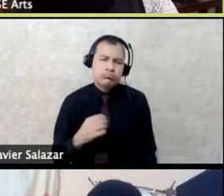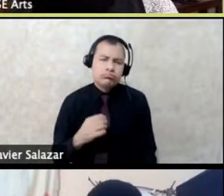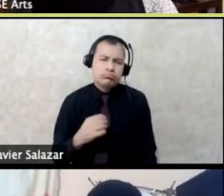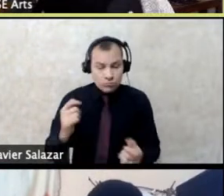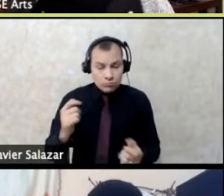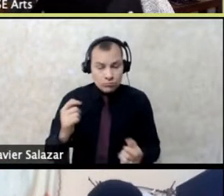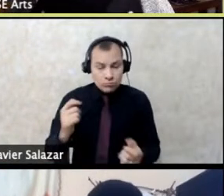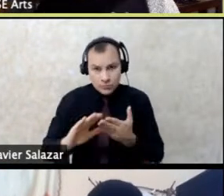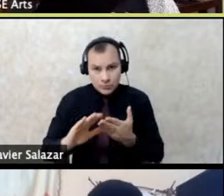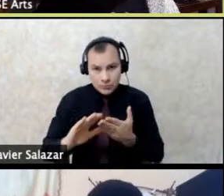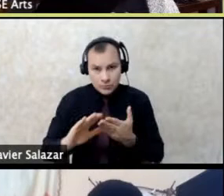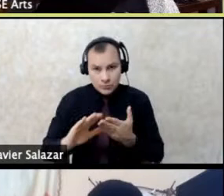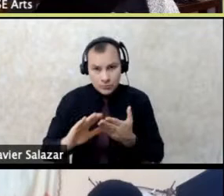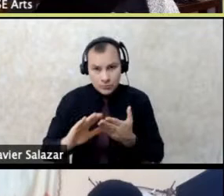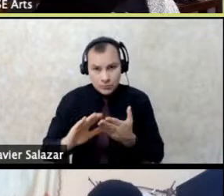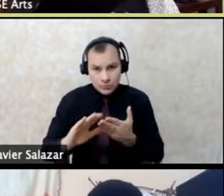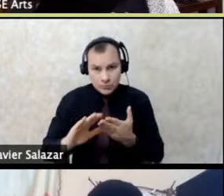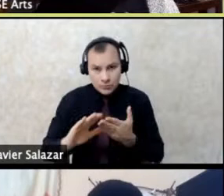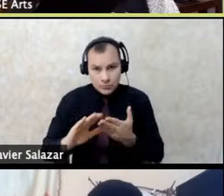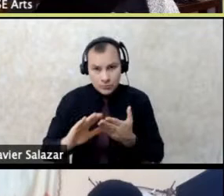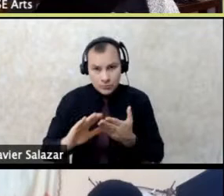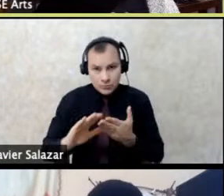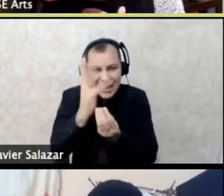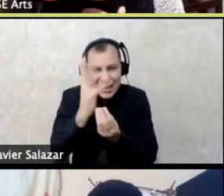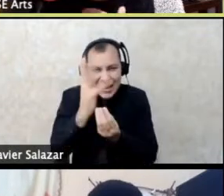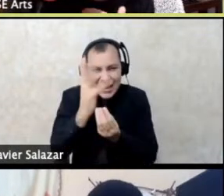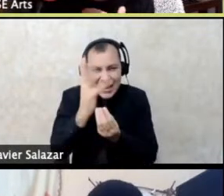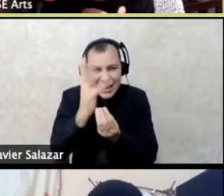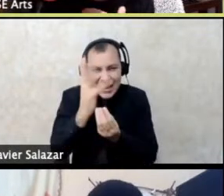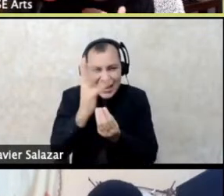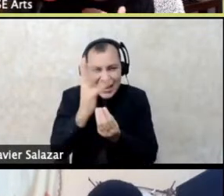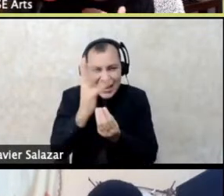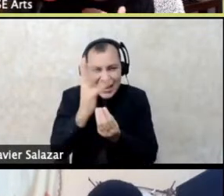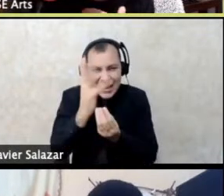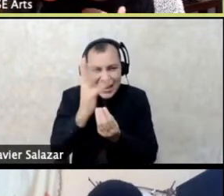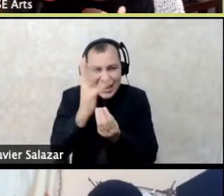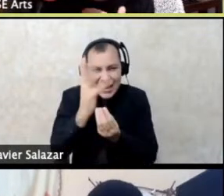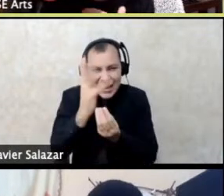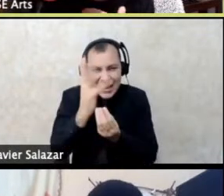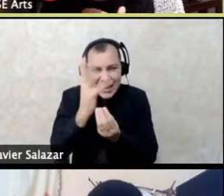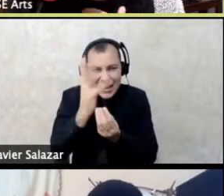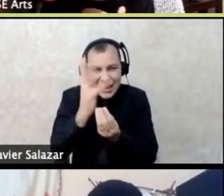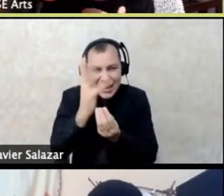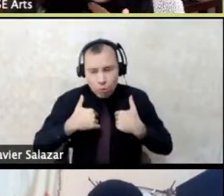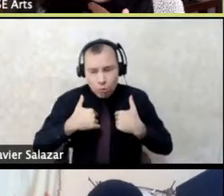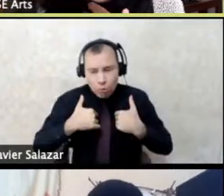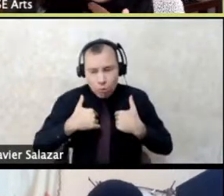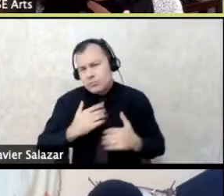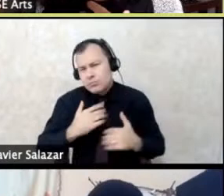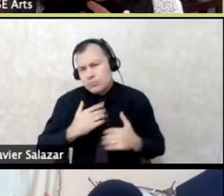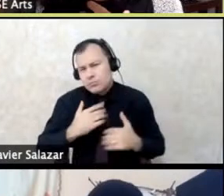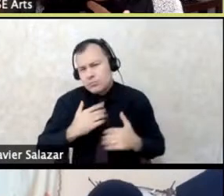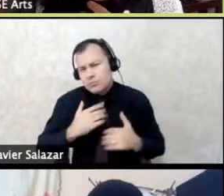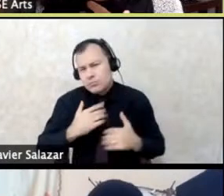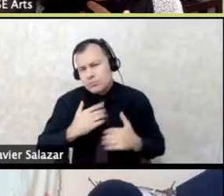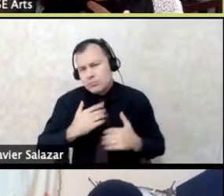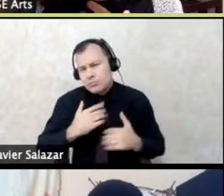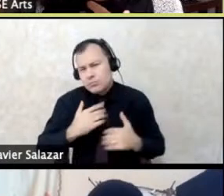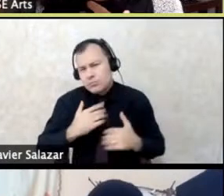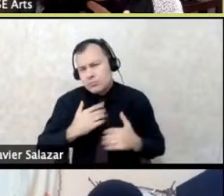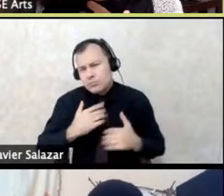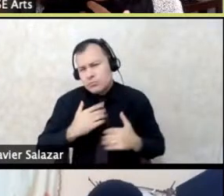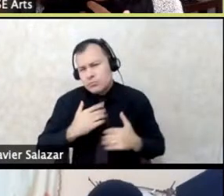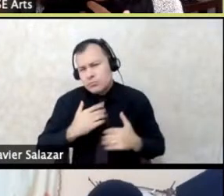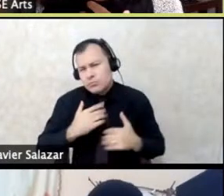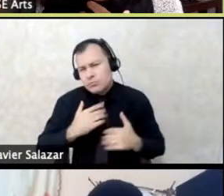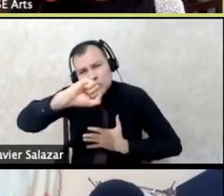Para ponerlo más claro, yo he usado la poesía como una forma en la que yo discuto y hablo de temas que son importantes para